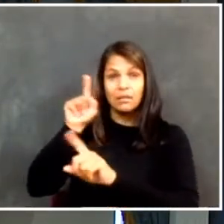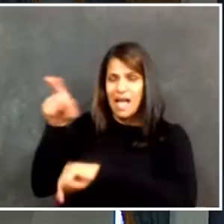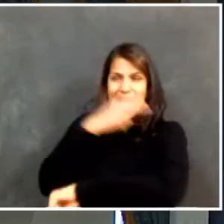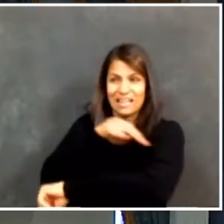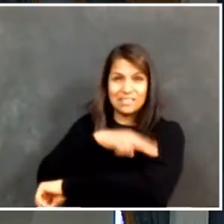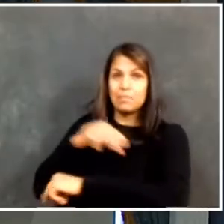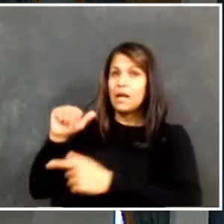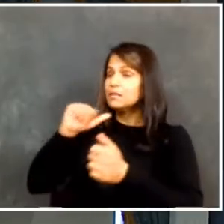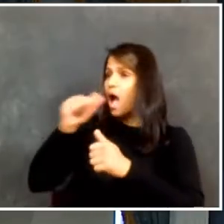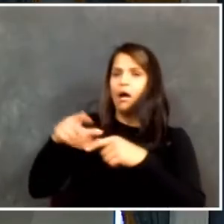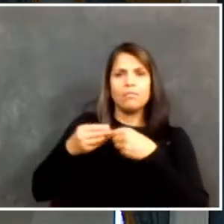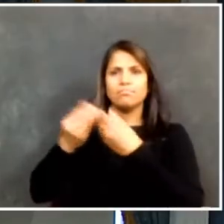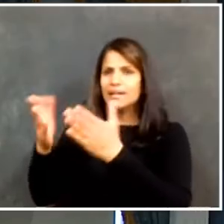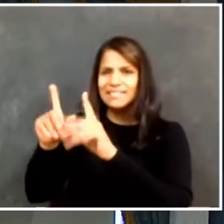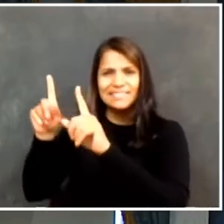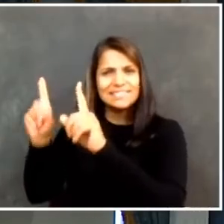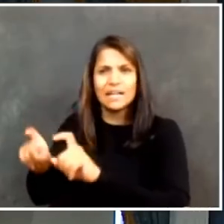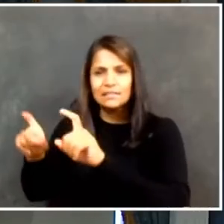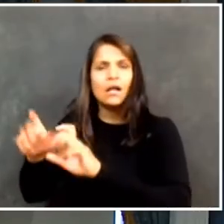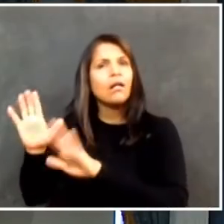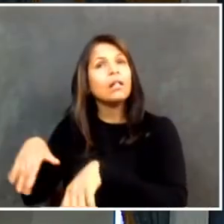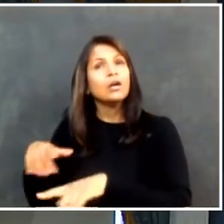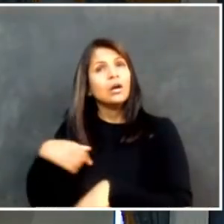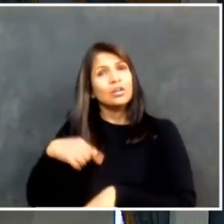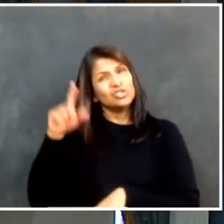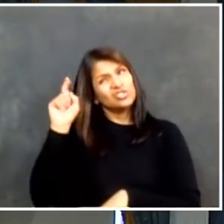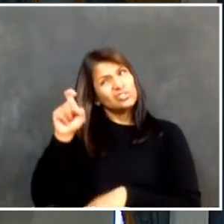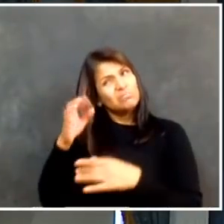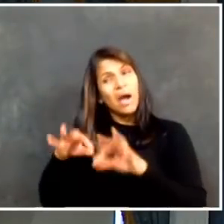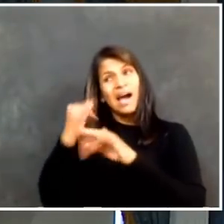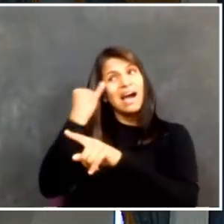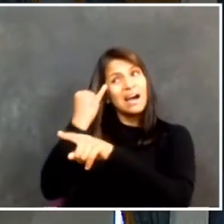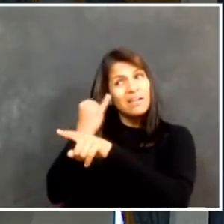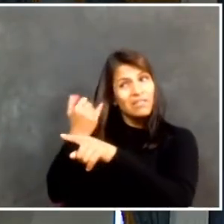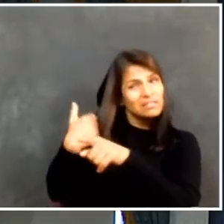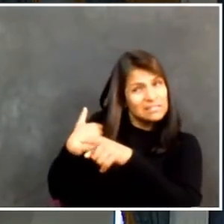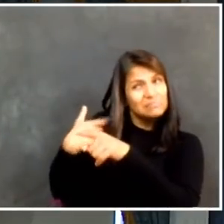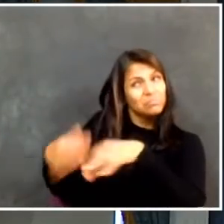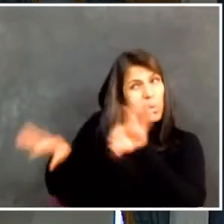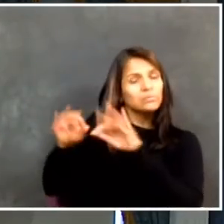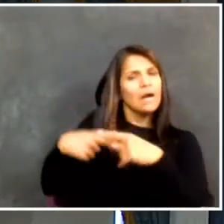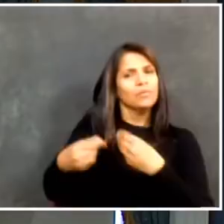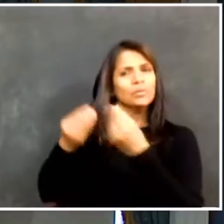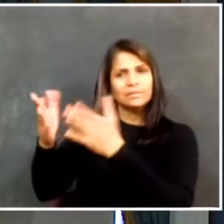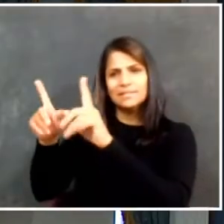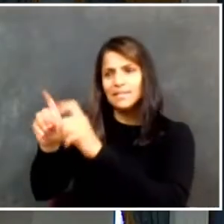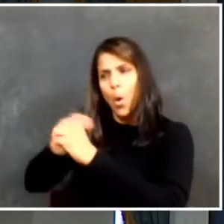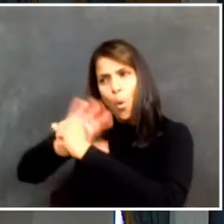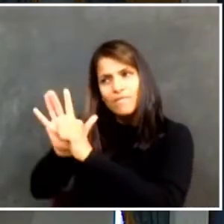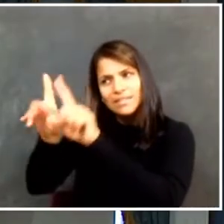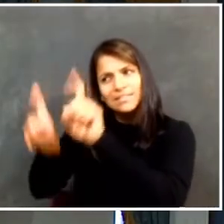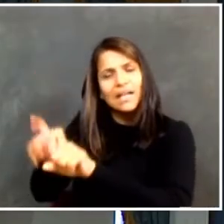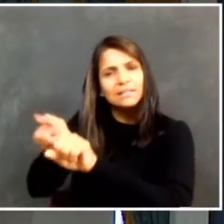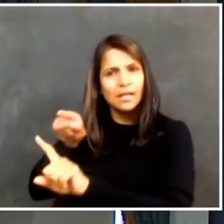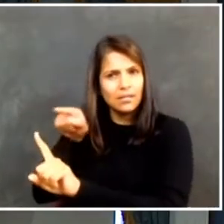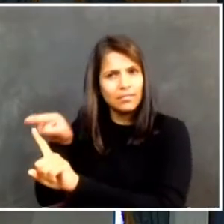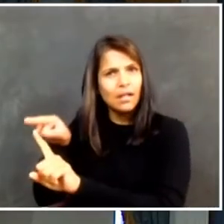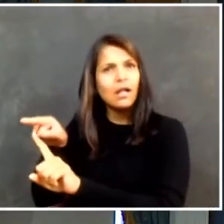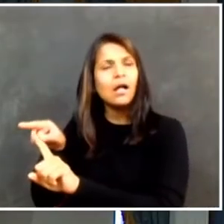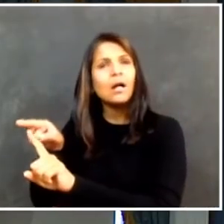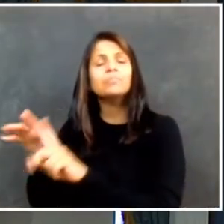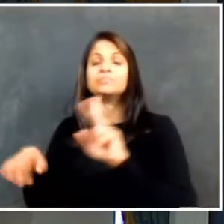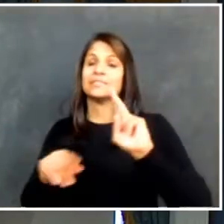the 50,000 homegrown coronavirus tests, James Patchett said that you're just in